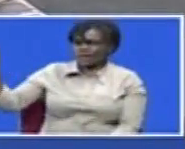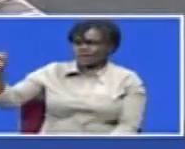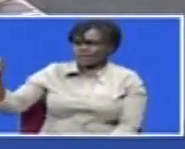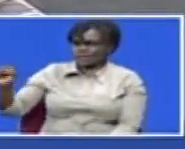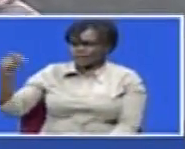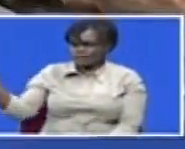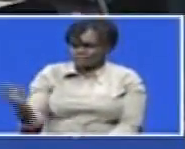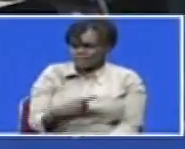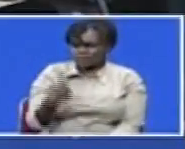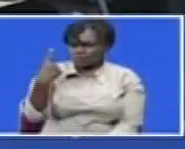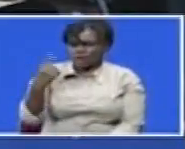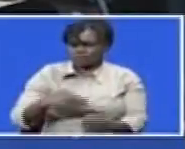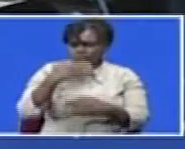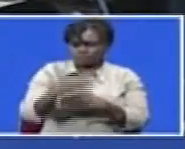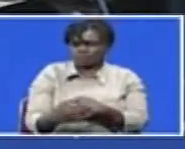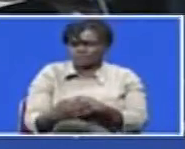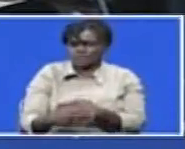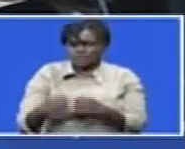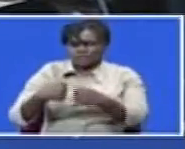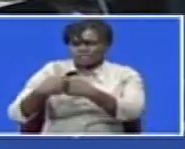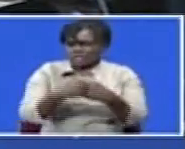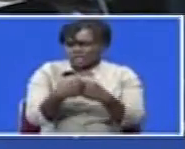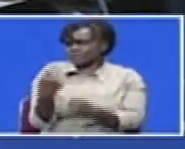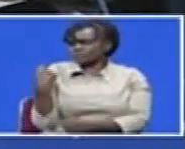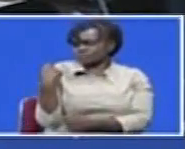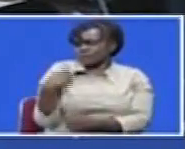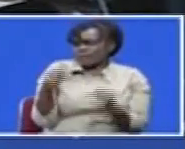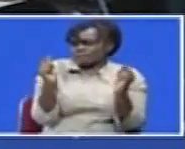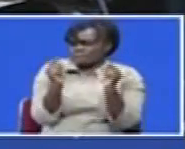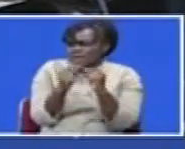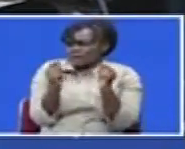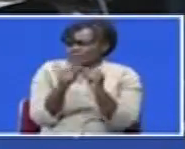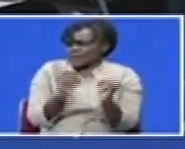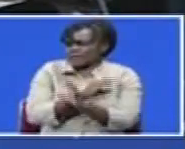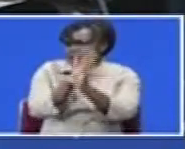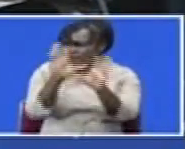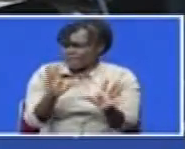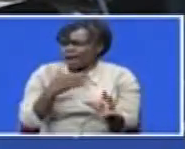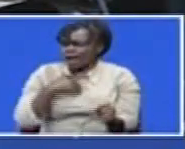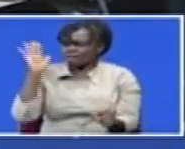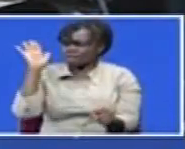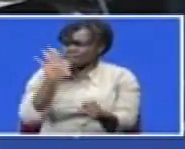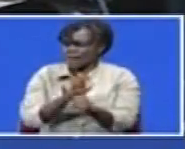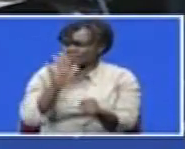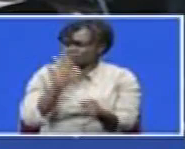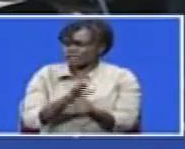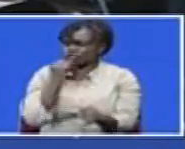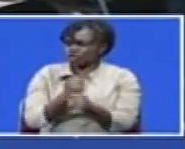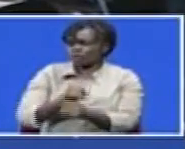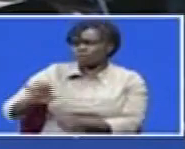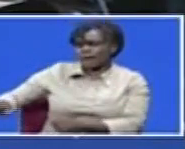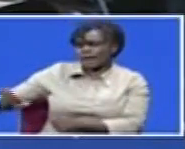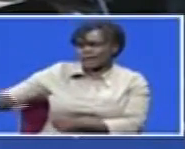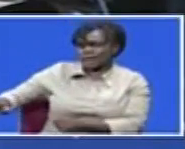the next 1 month. The challenges of recent months have made it painfully clear that there is still a lot of work to be